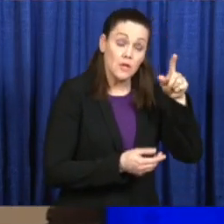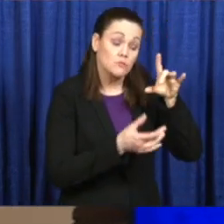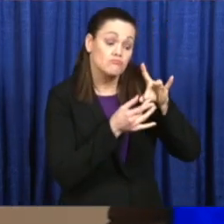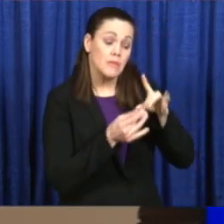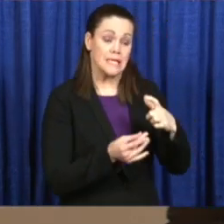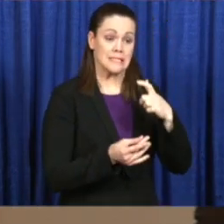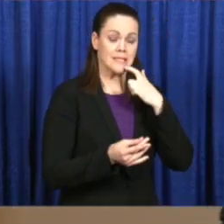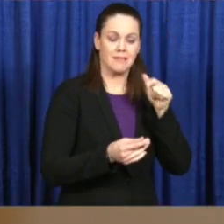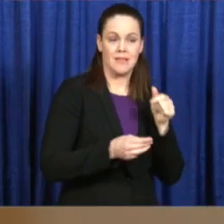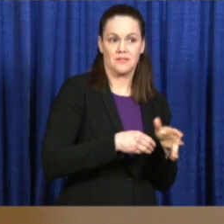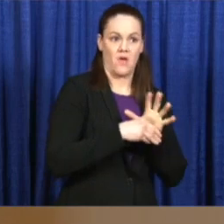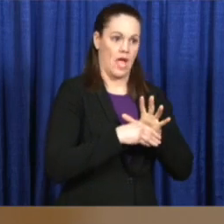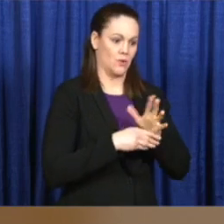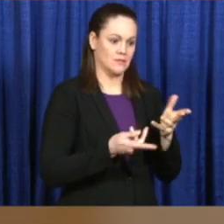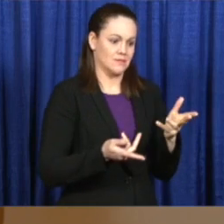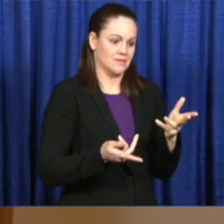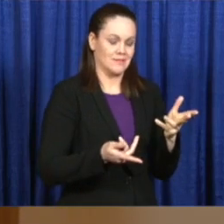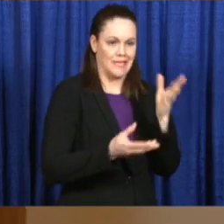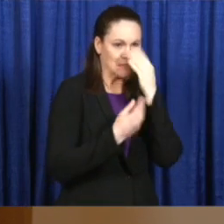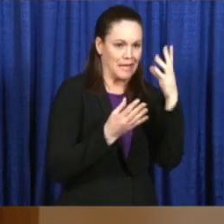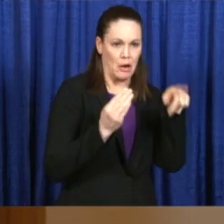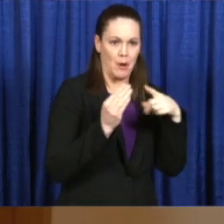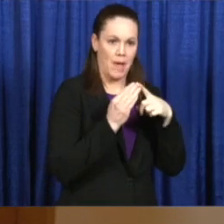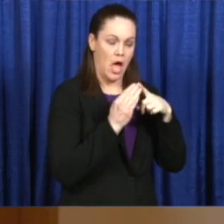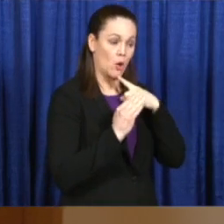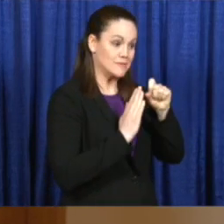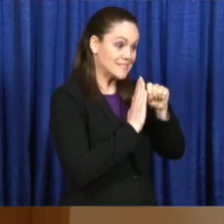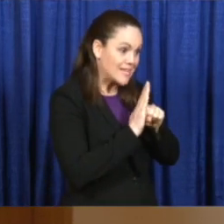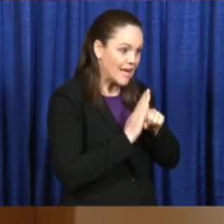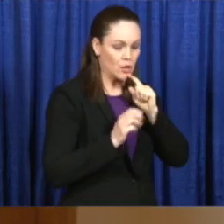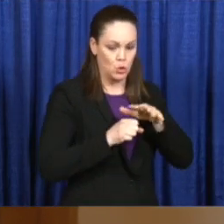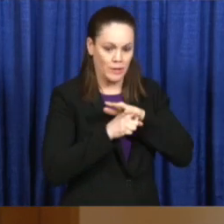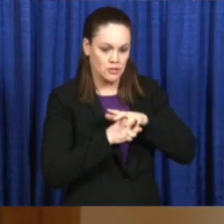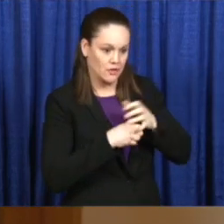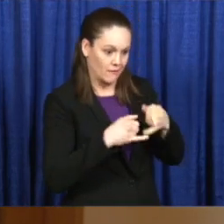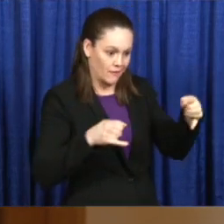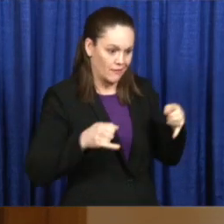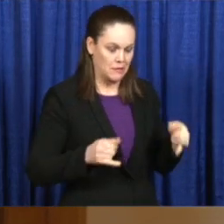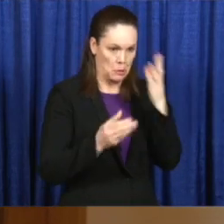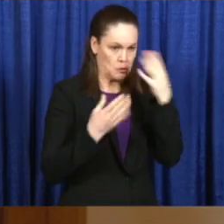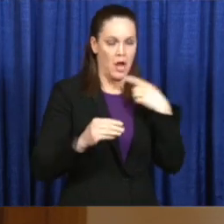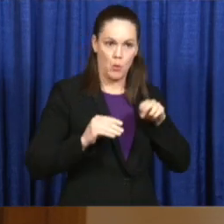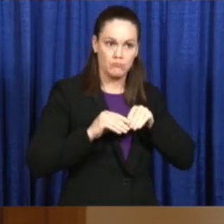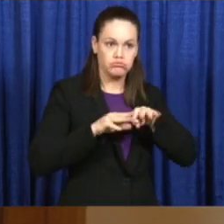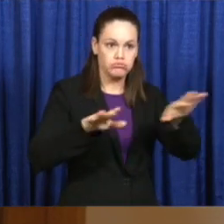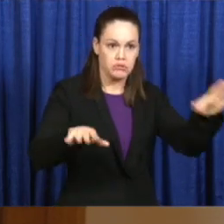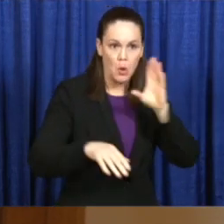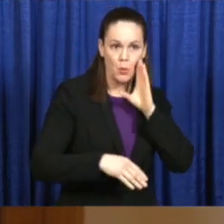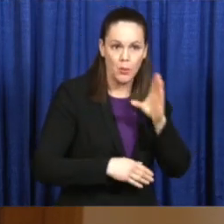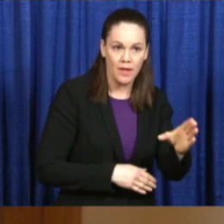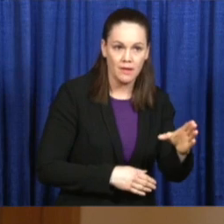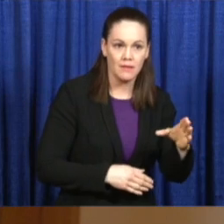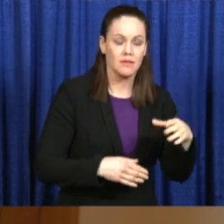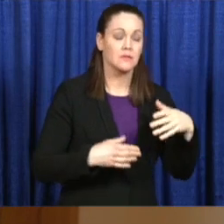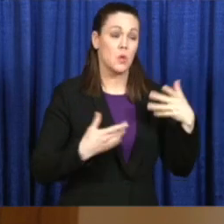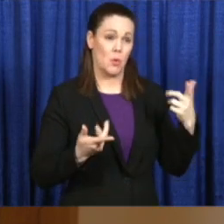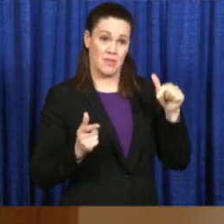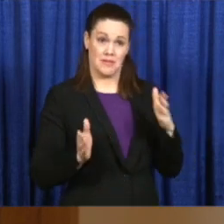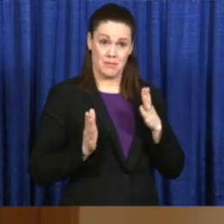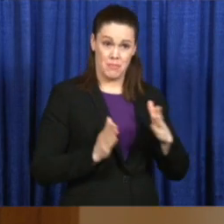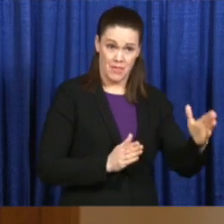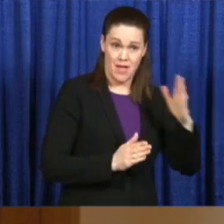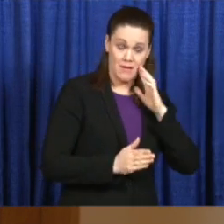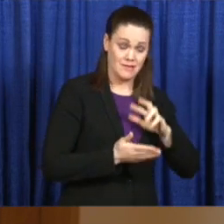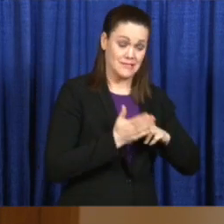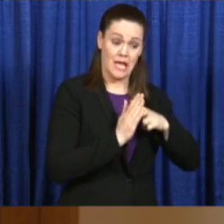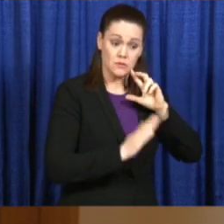recognizes no borders. These plans that have been submitted to the governor's office to build out capacity, do they anticipate using